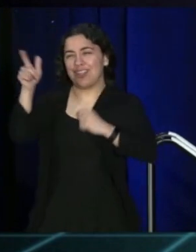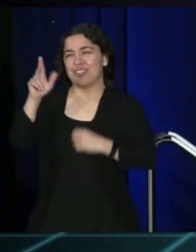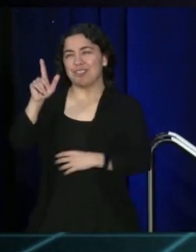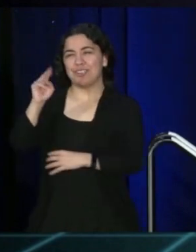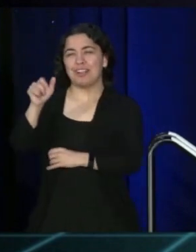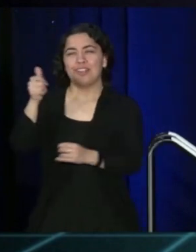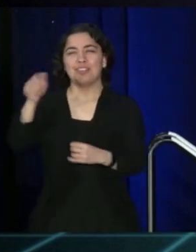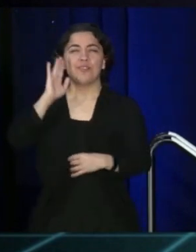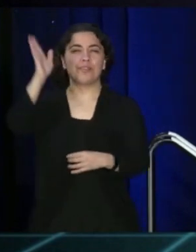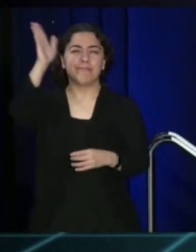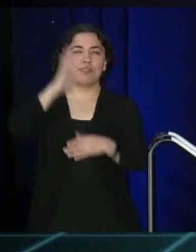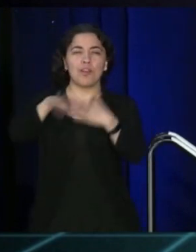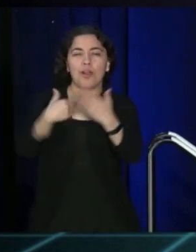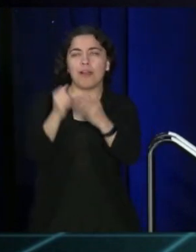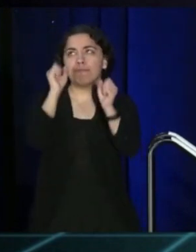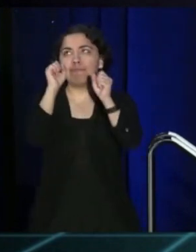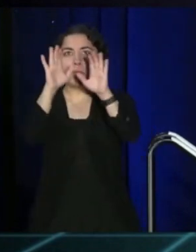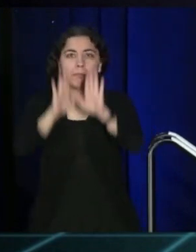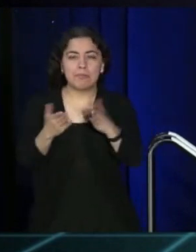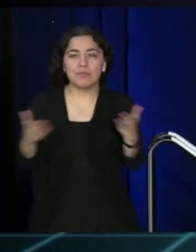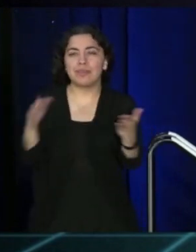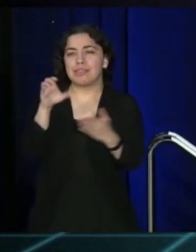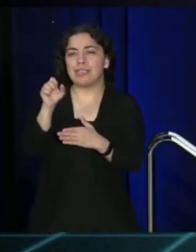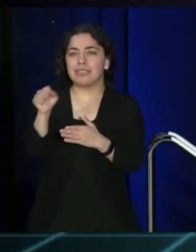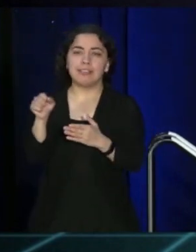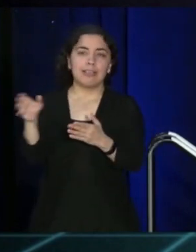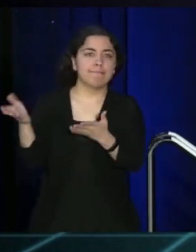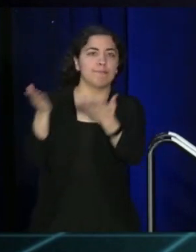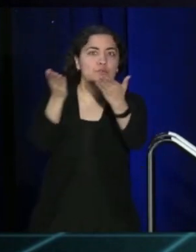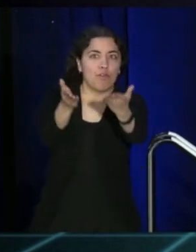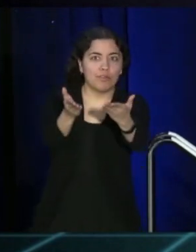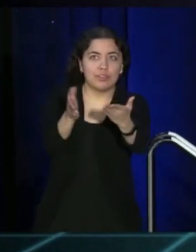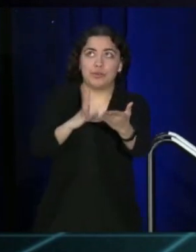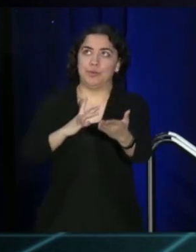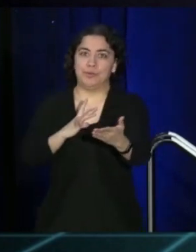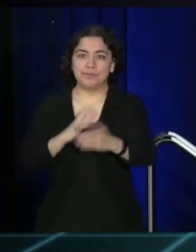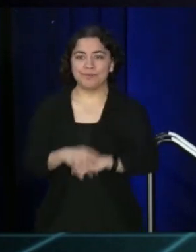tell you all the amazing things that CSS is bringing to the table. It's super, super cool.